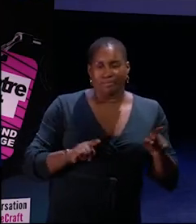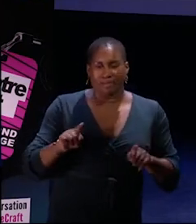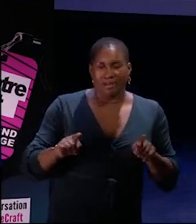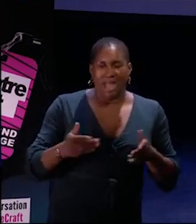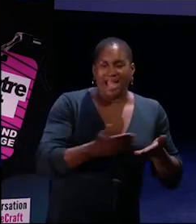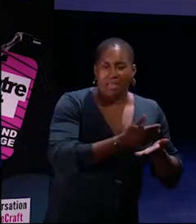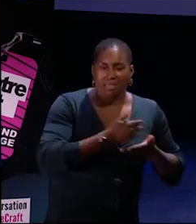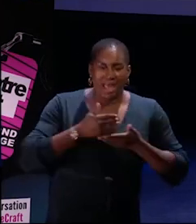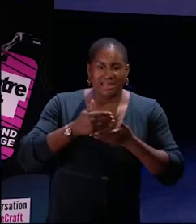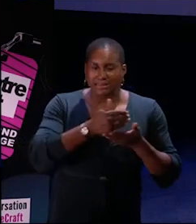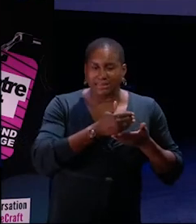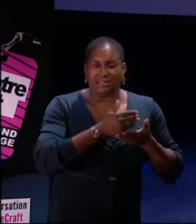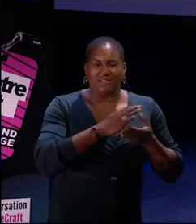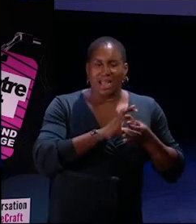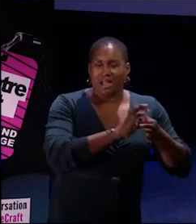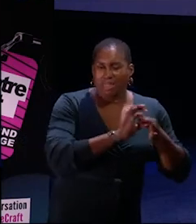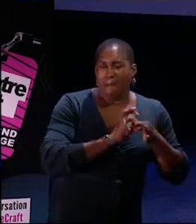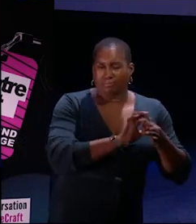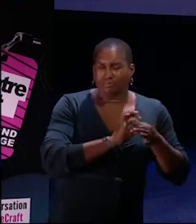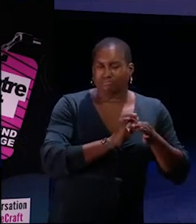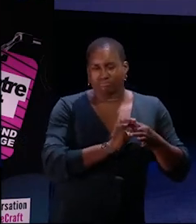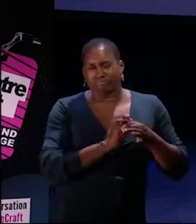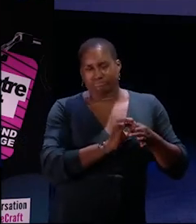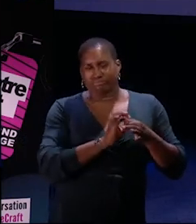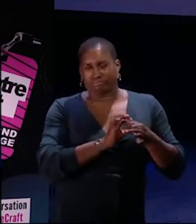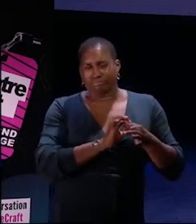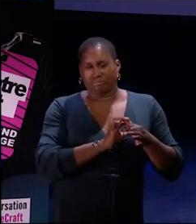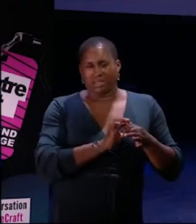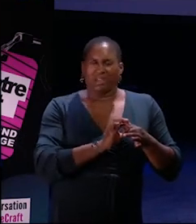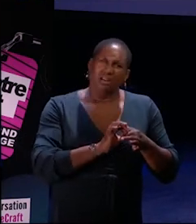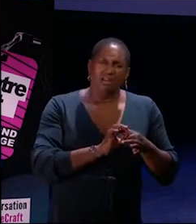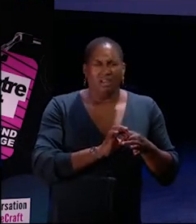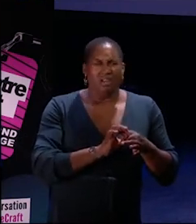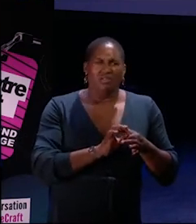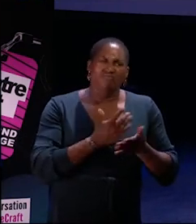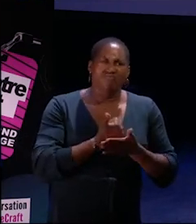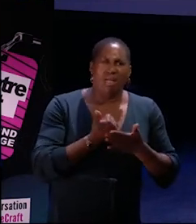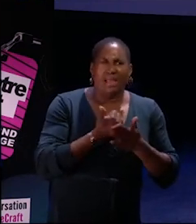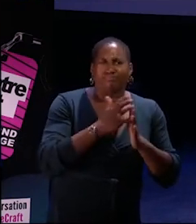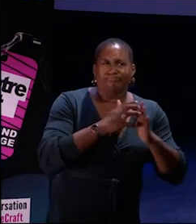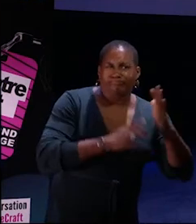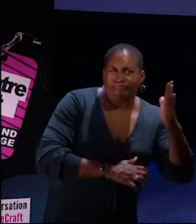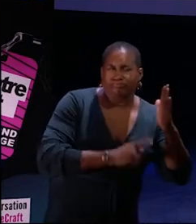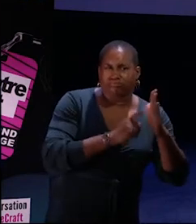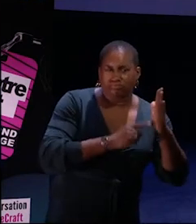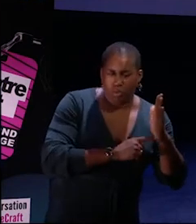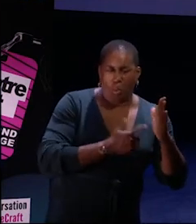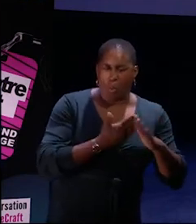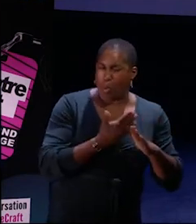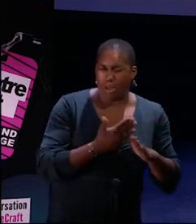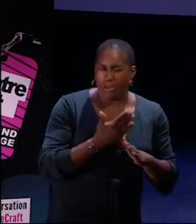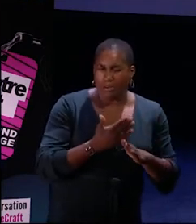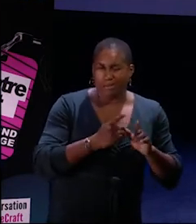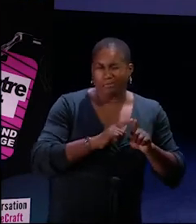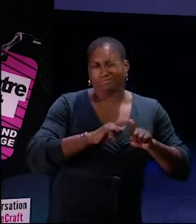highly collaborative, sort of really not necessarily text-based work all the time. I